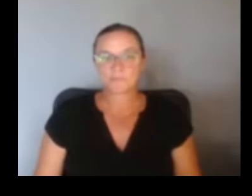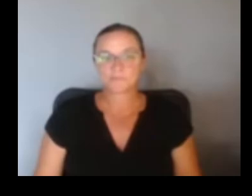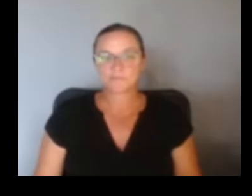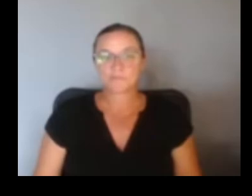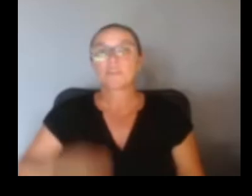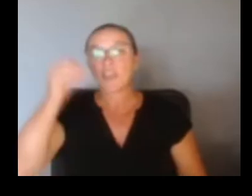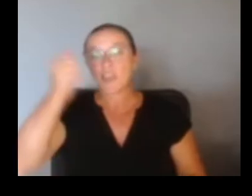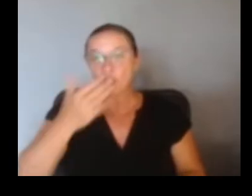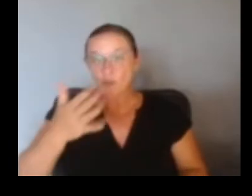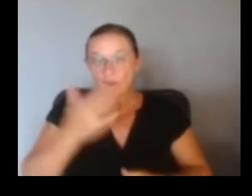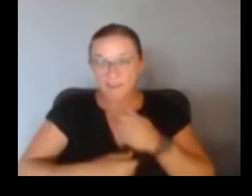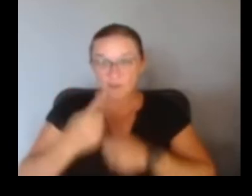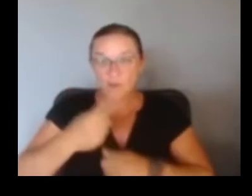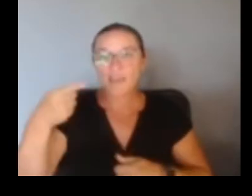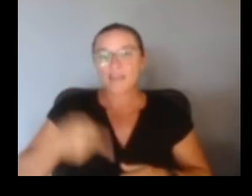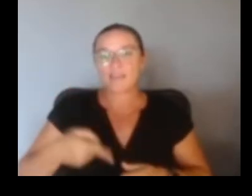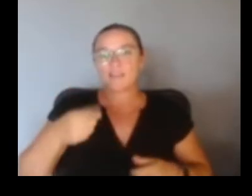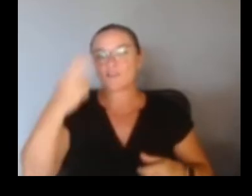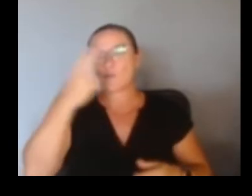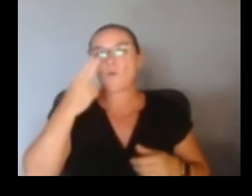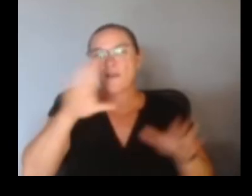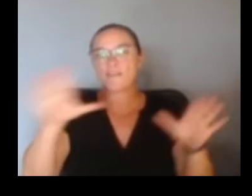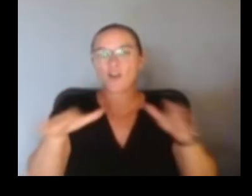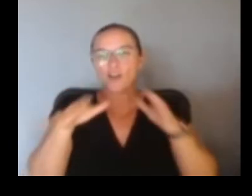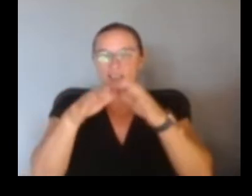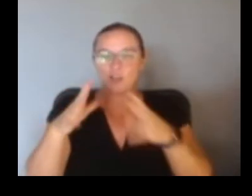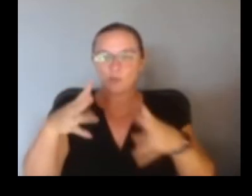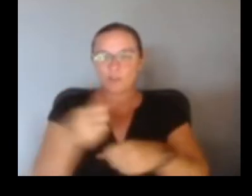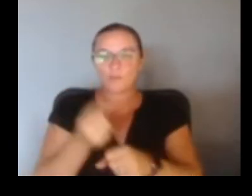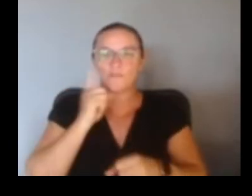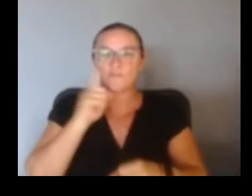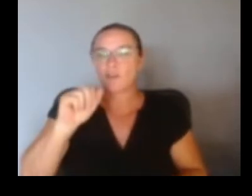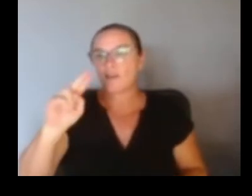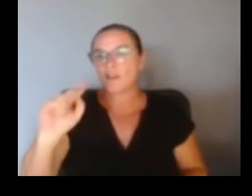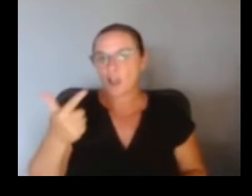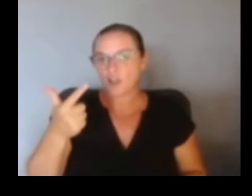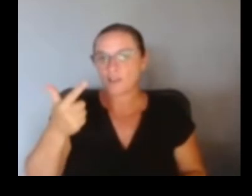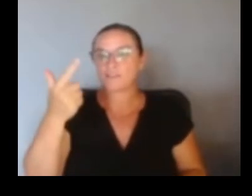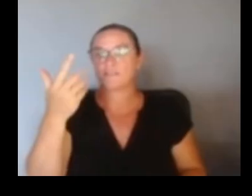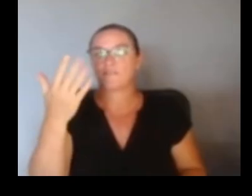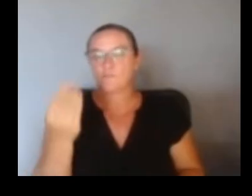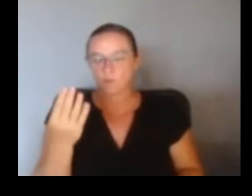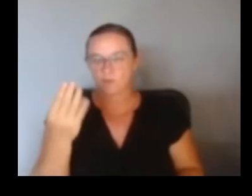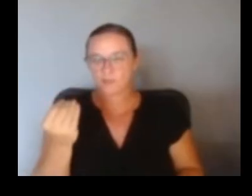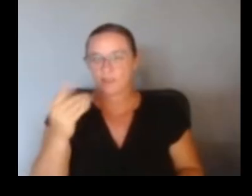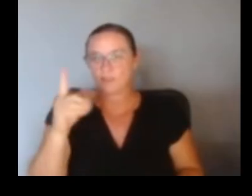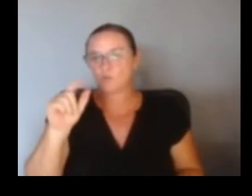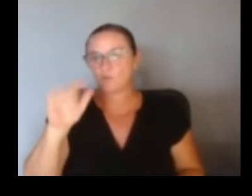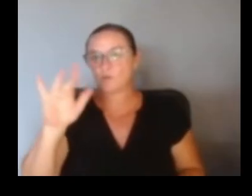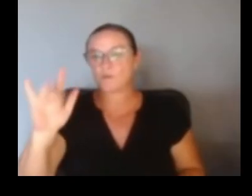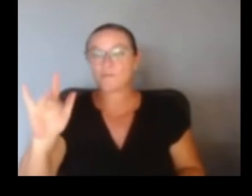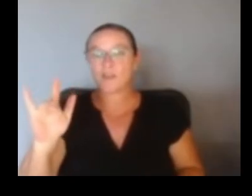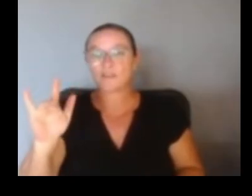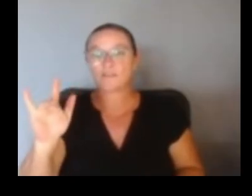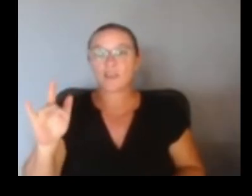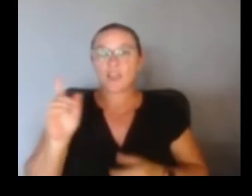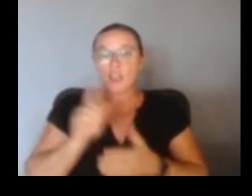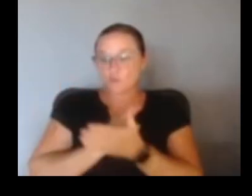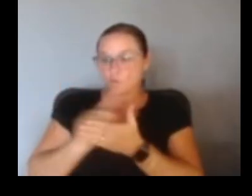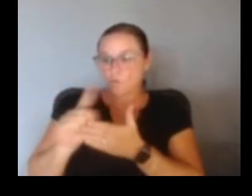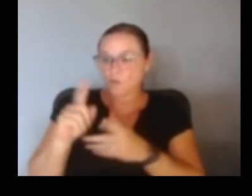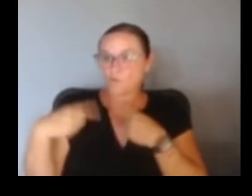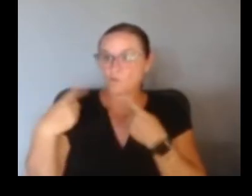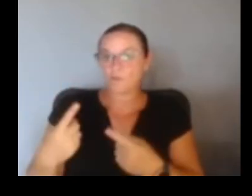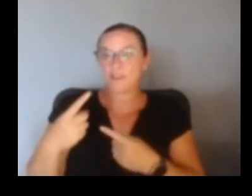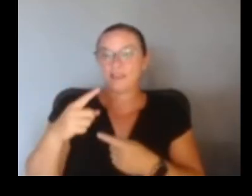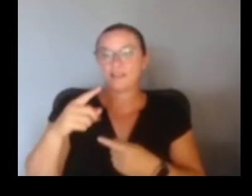Well, hey everyone, this is our Hawaiian Volcano summary for August 14th, 2025. In a week since Kīlauea's 30th episode of its